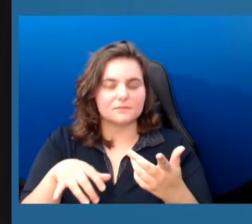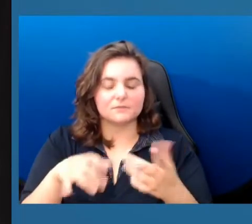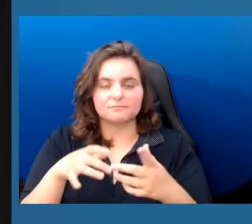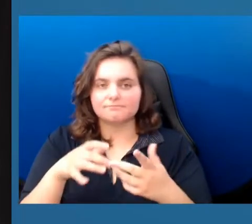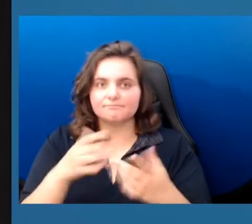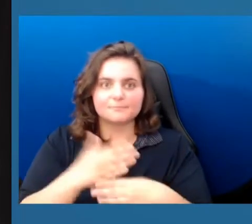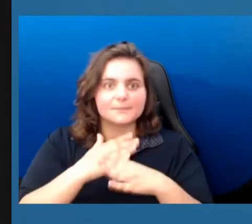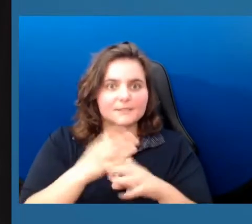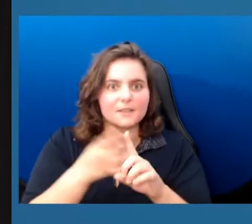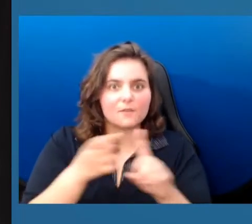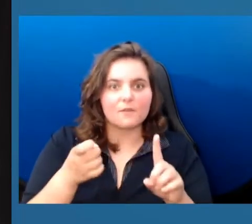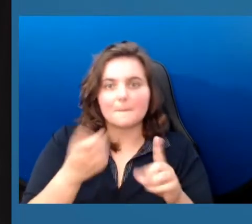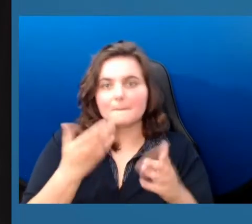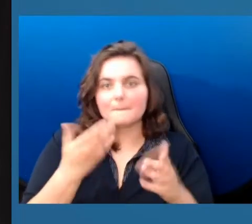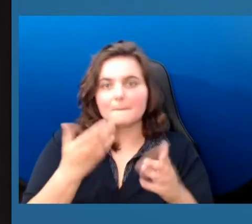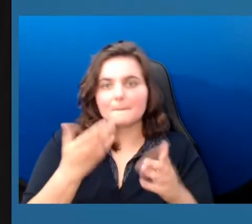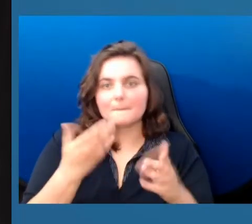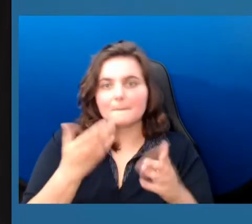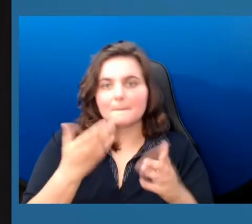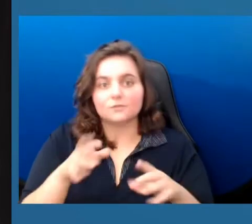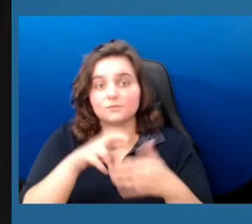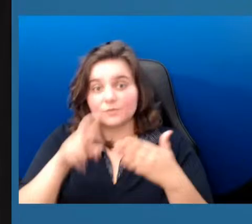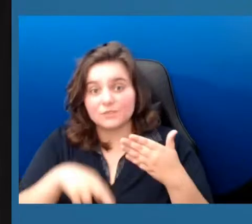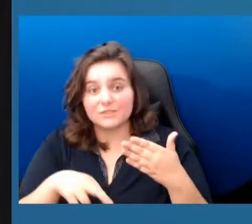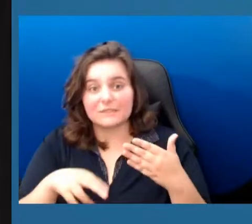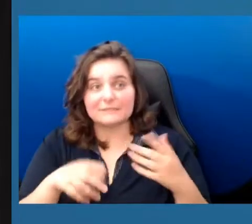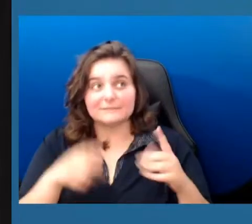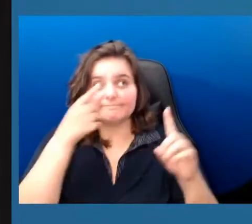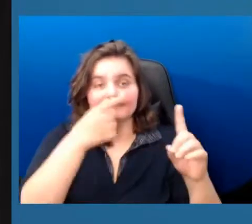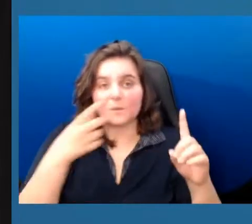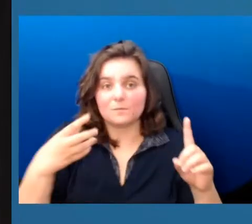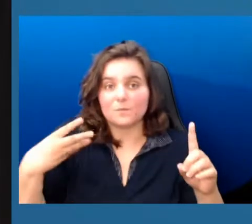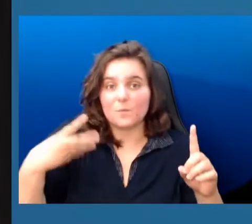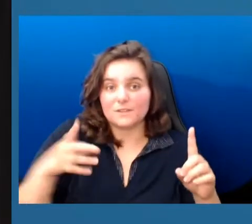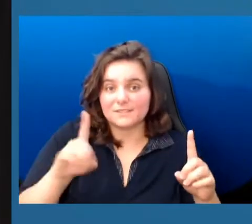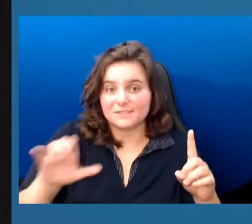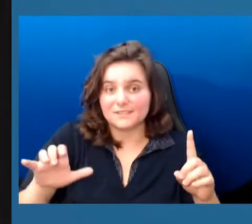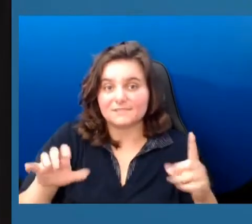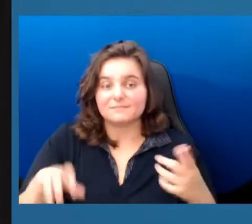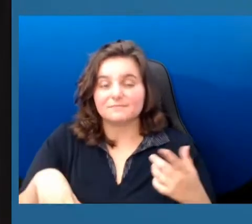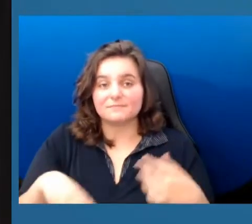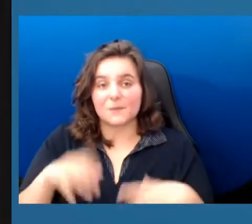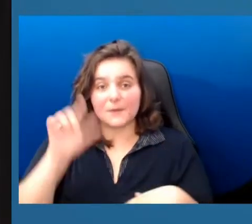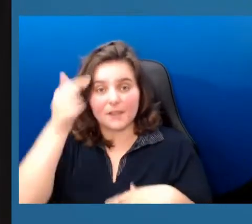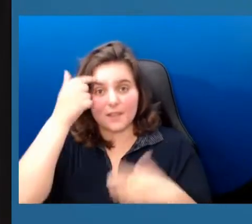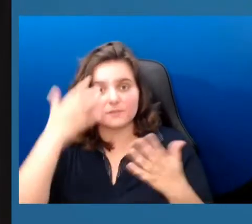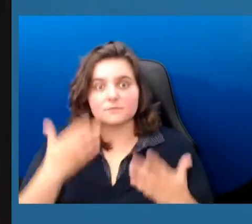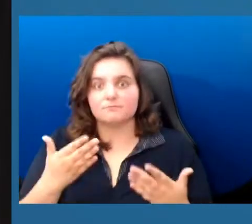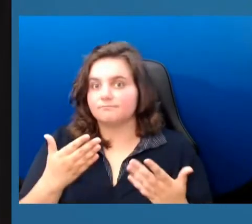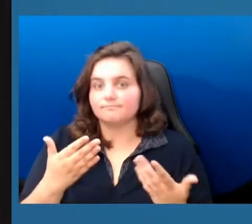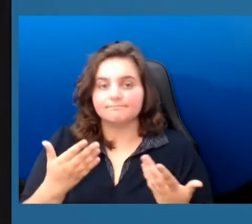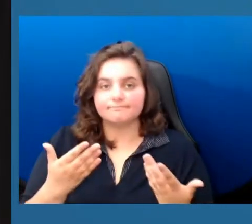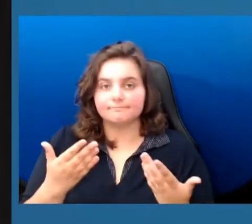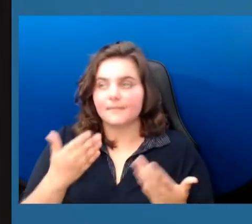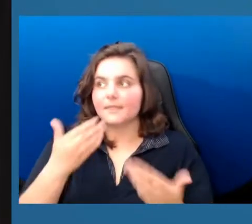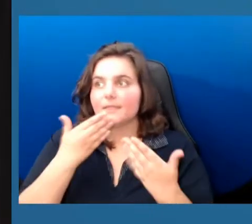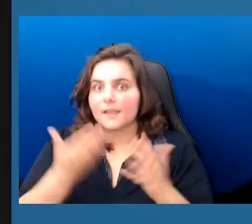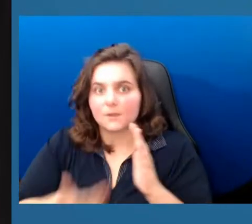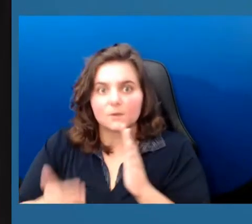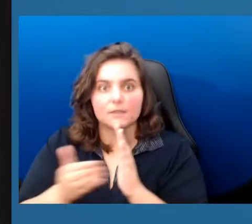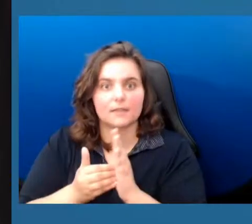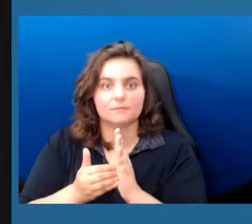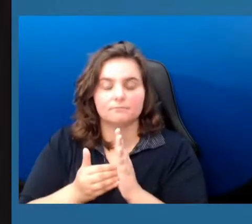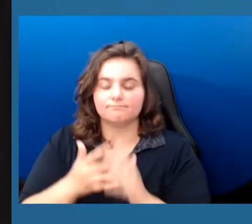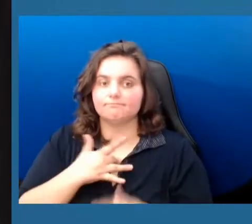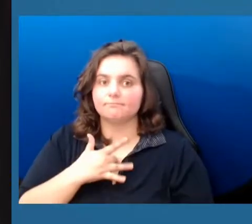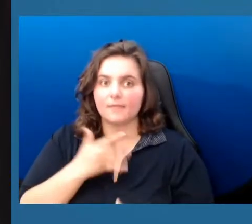losses that they will have as a result of what's gone on in Washington. So, Governor, I want to thank you truly for helping to protect